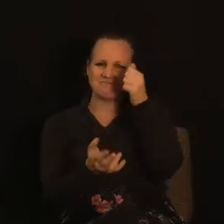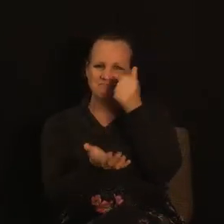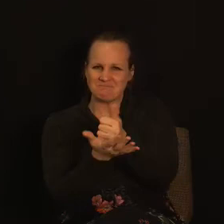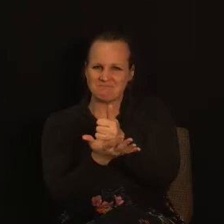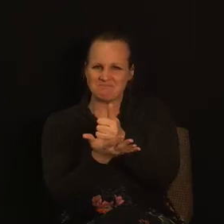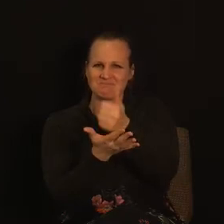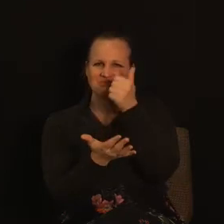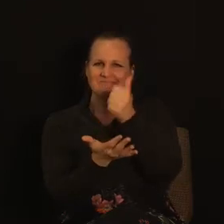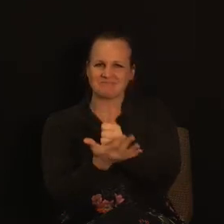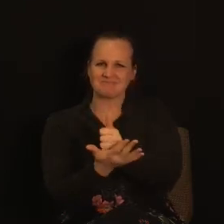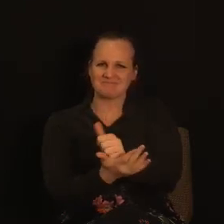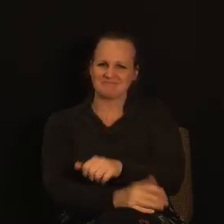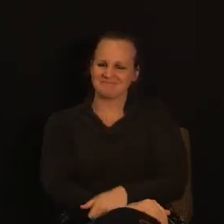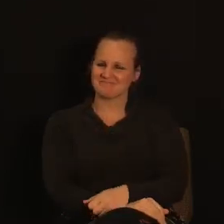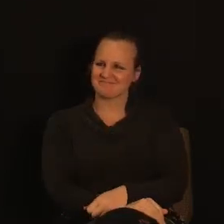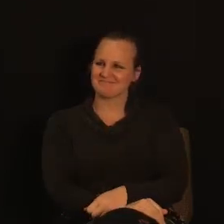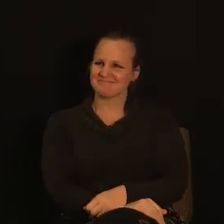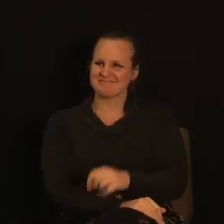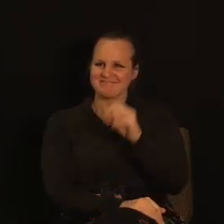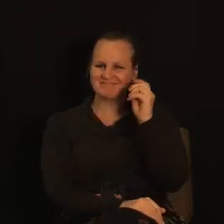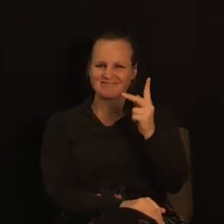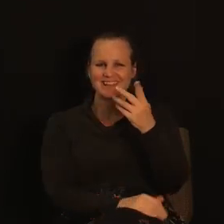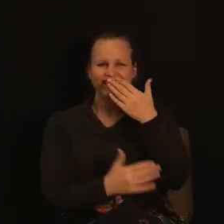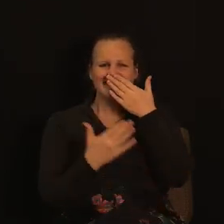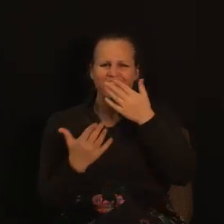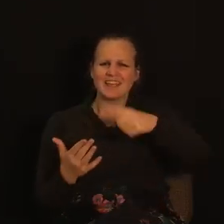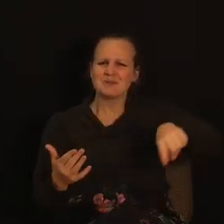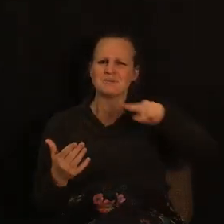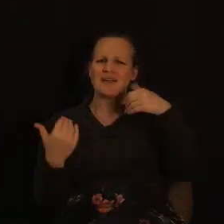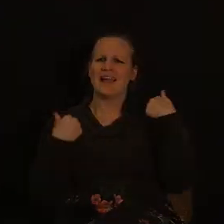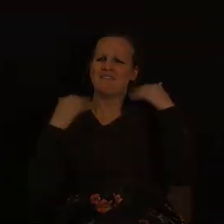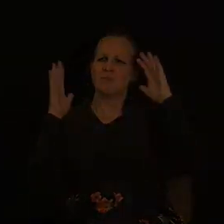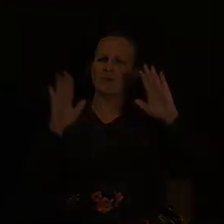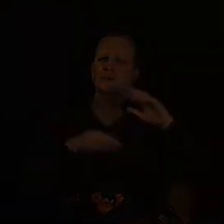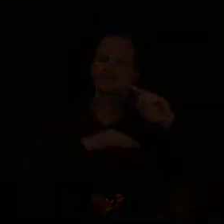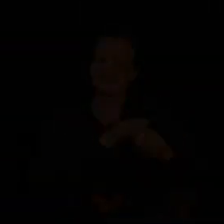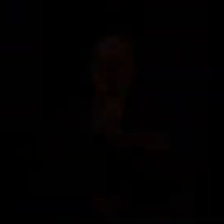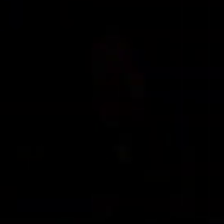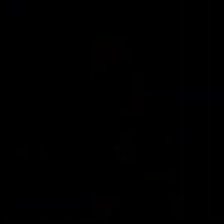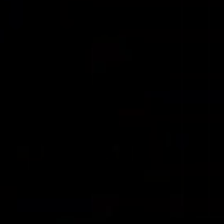Amen. All right. Thank you, guys. Have a wonderful day. See you next week.